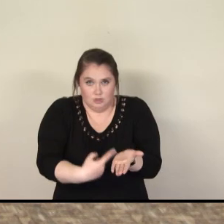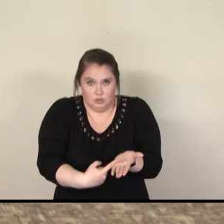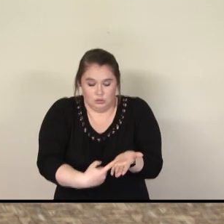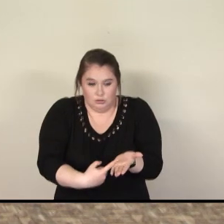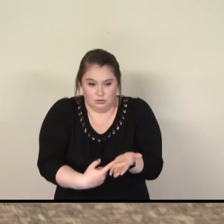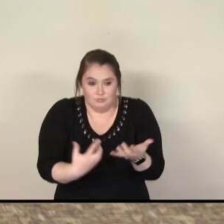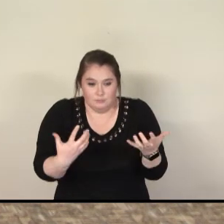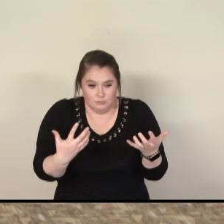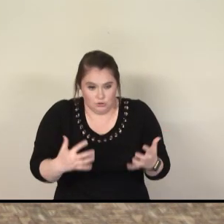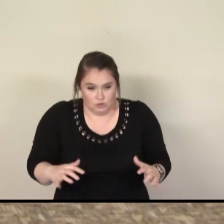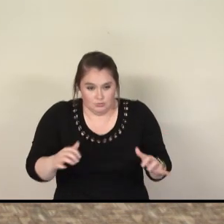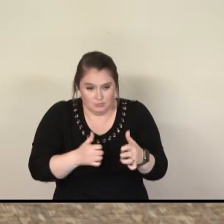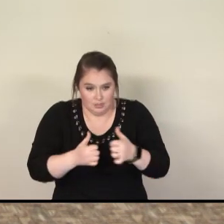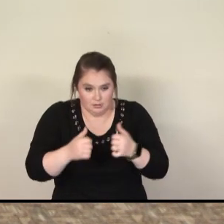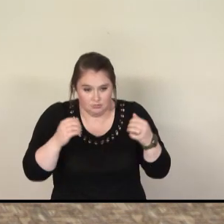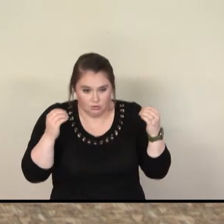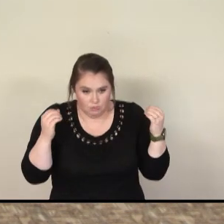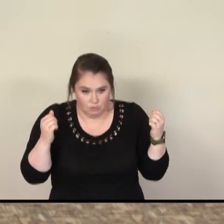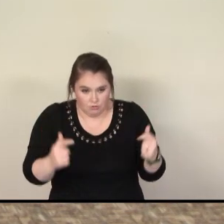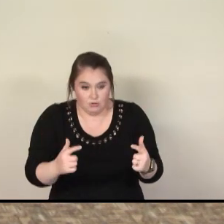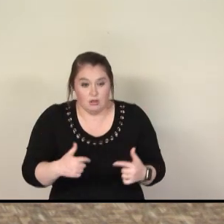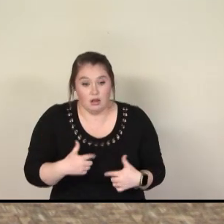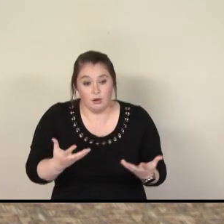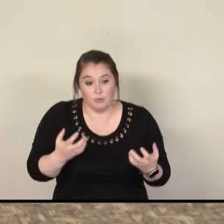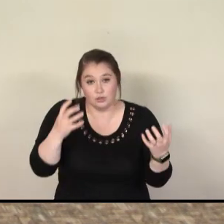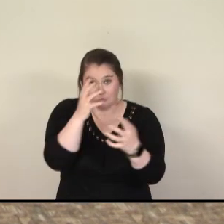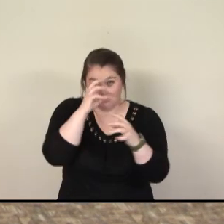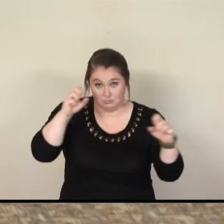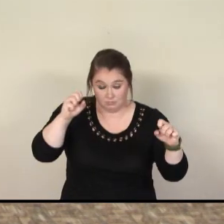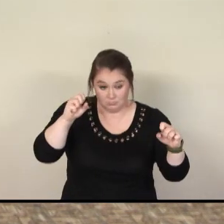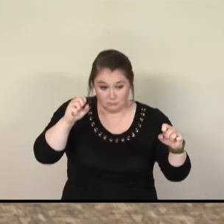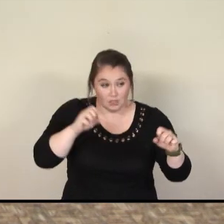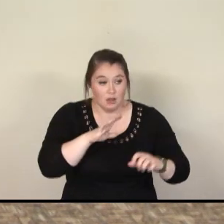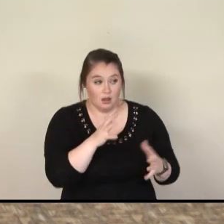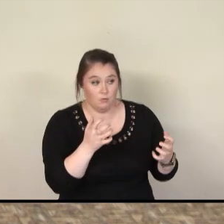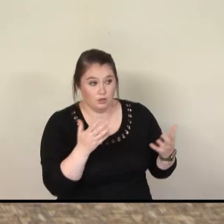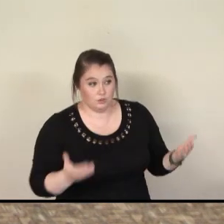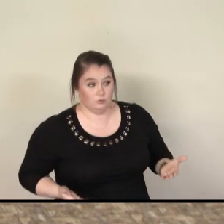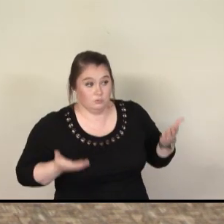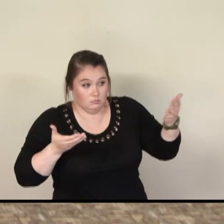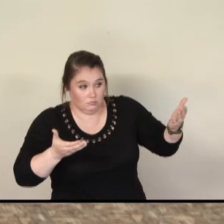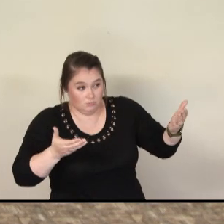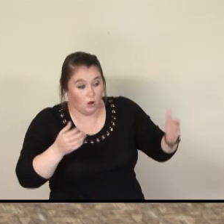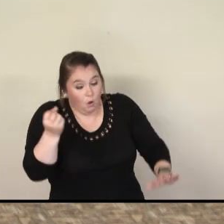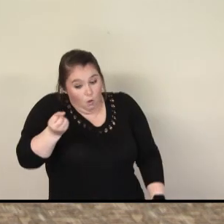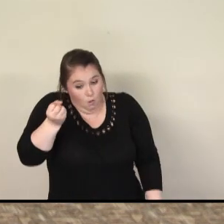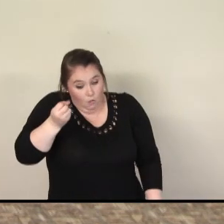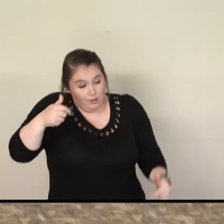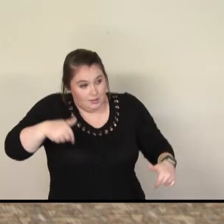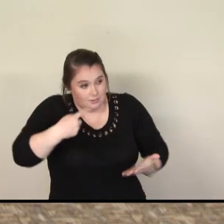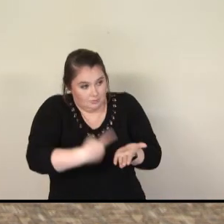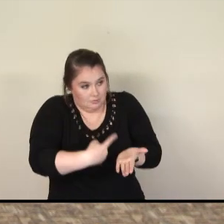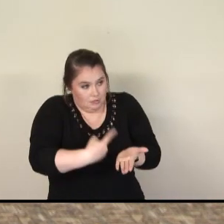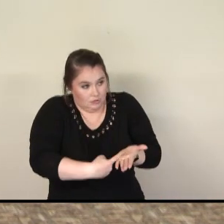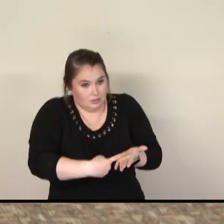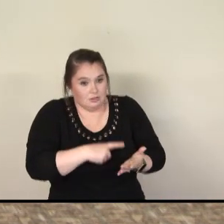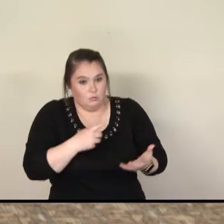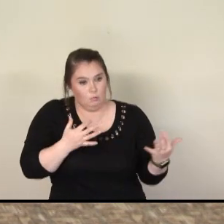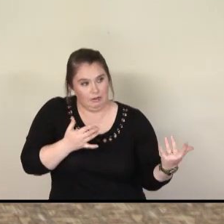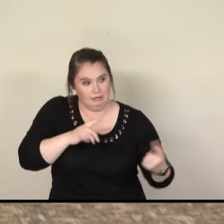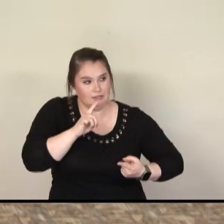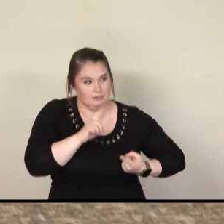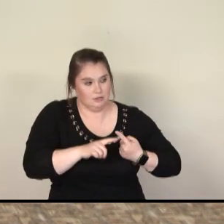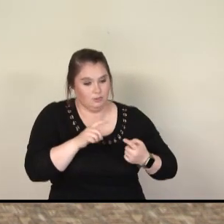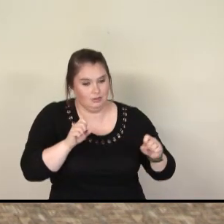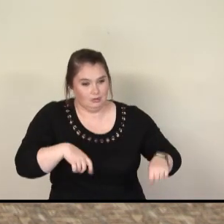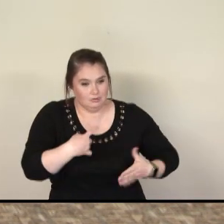unanimously. yes. Madam President, I would like to make a motion to table this discussion until our May meeting when we adequately have the information